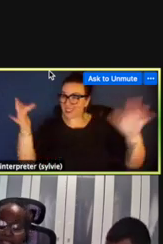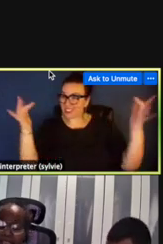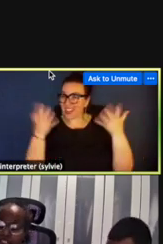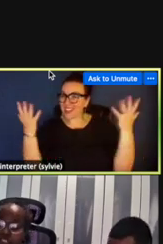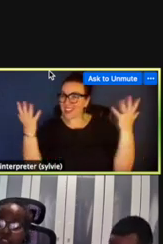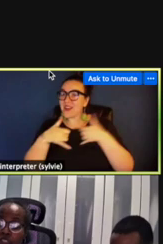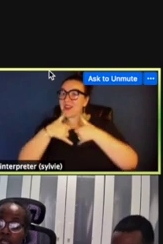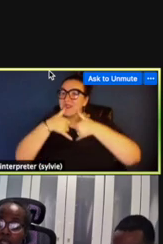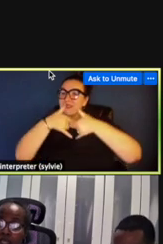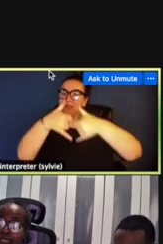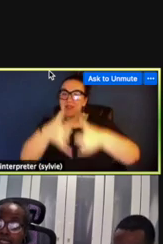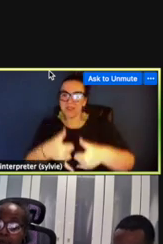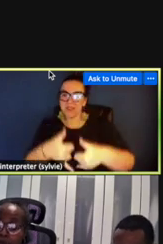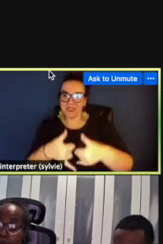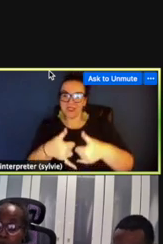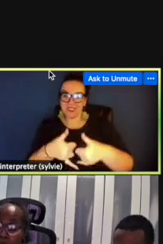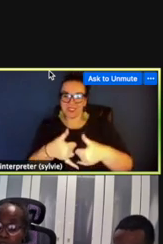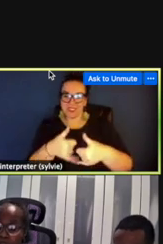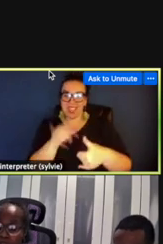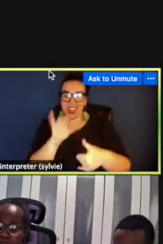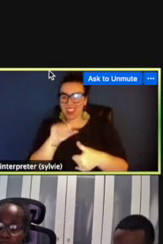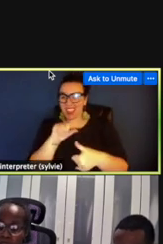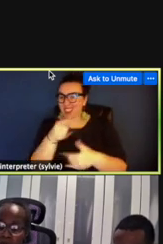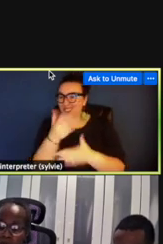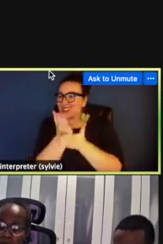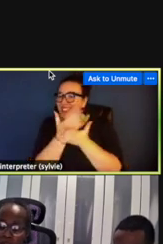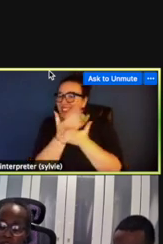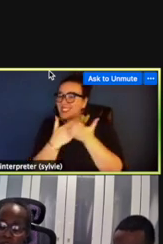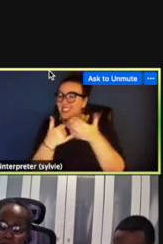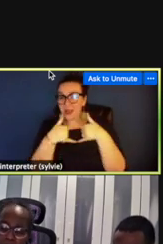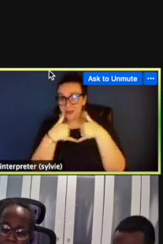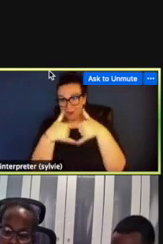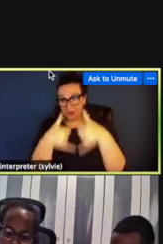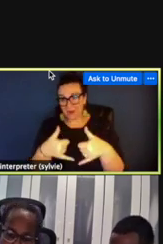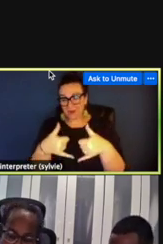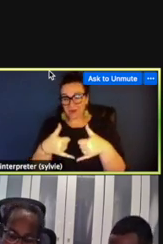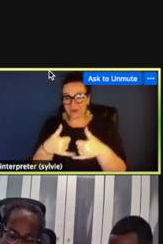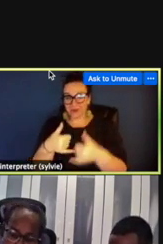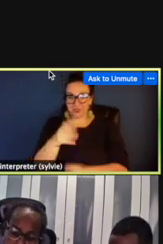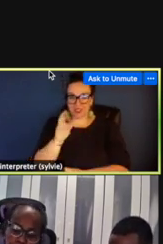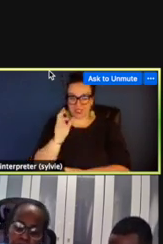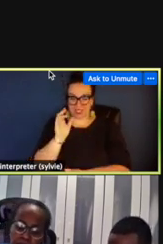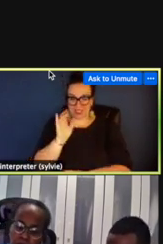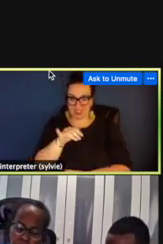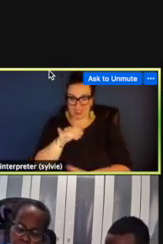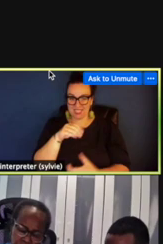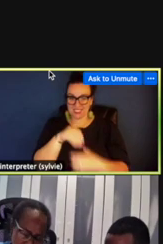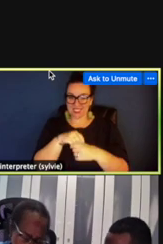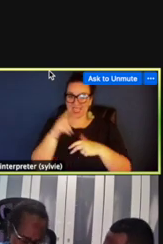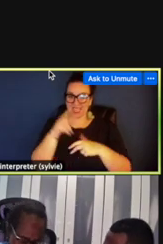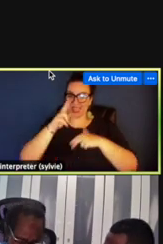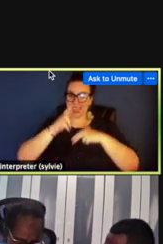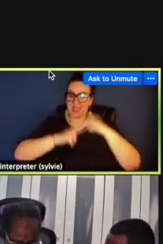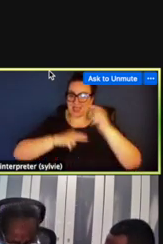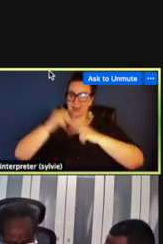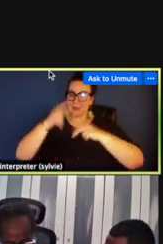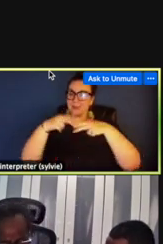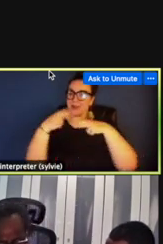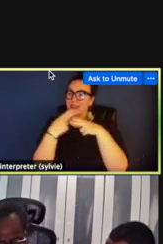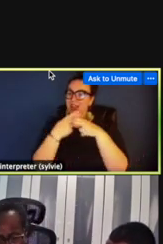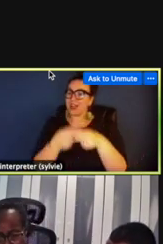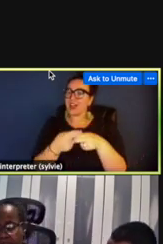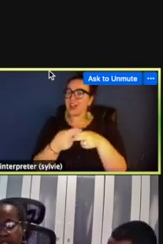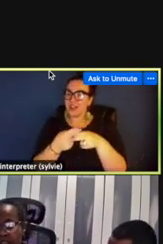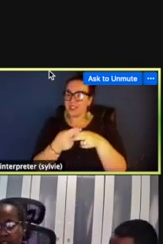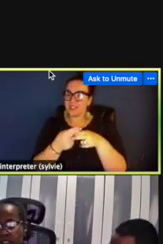Awards. And that's just some awards. And this is in this. This is in the building that was called the